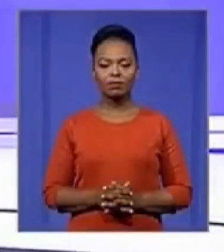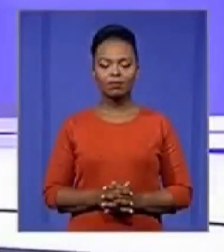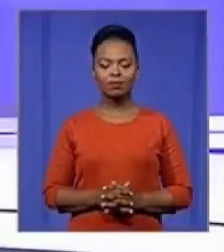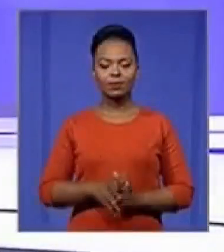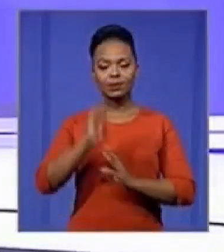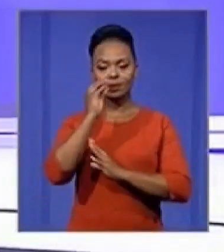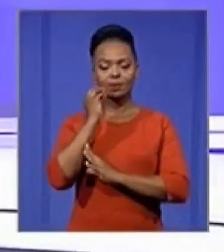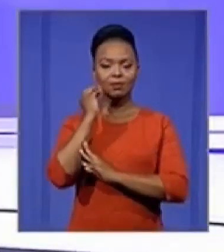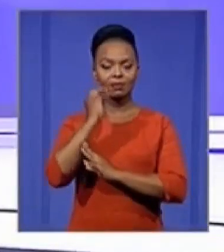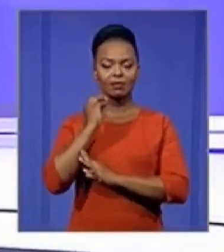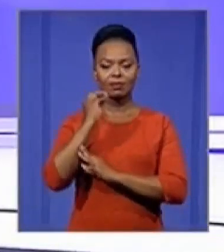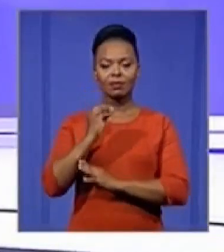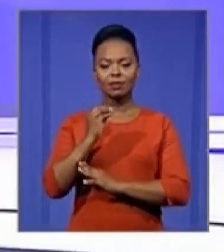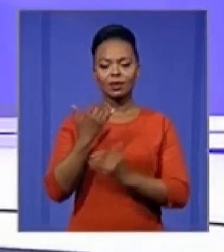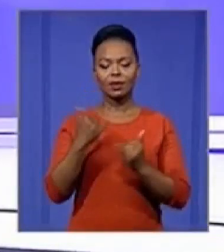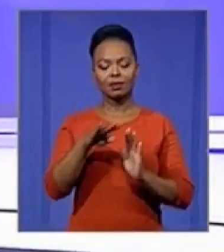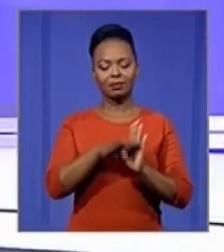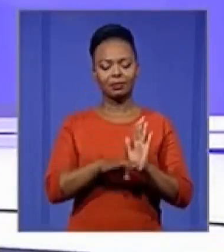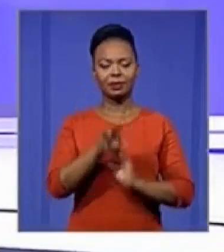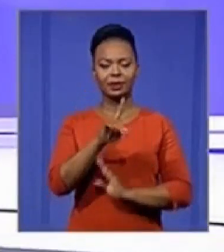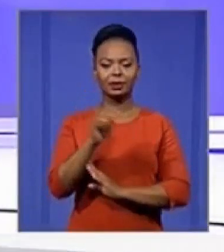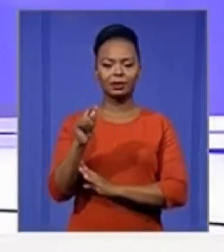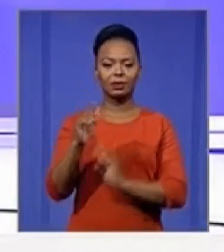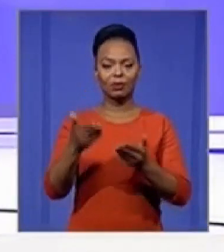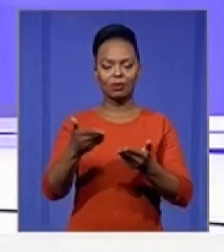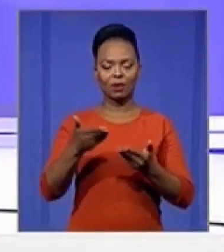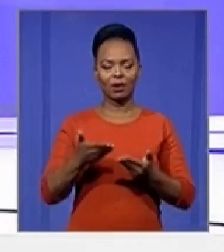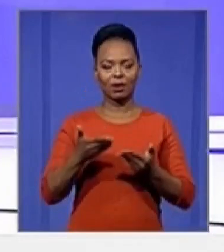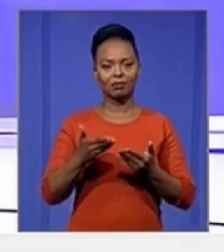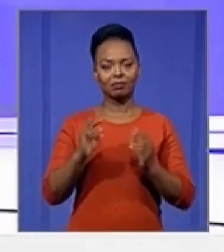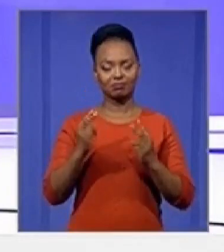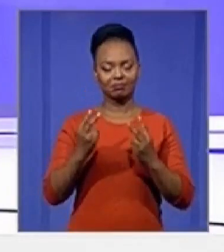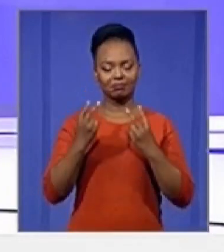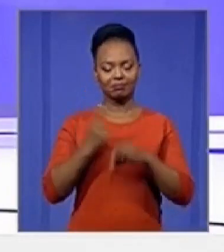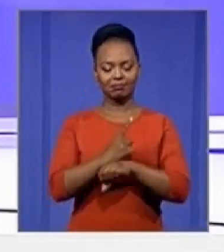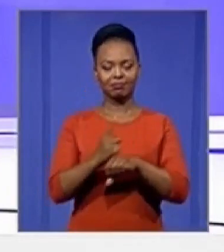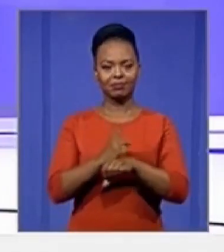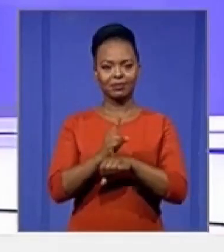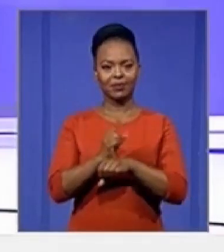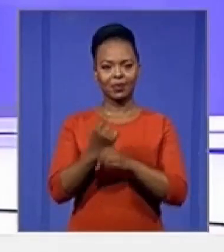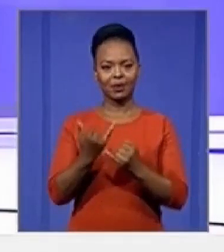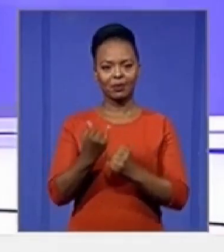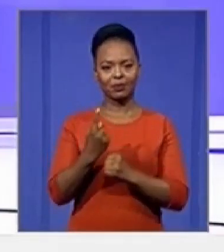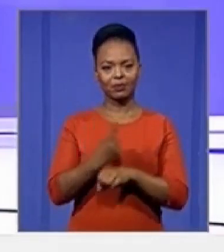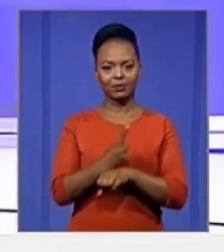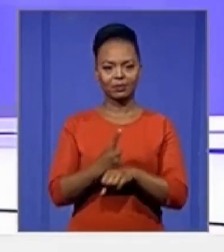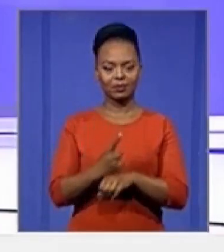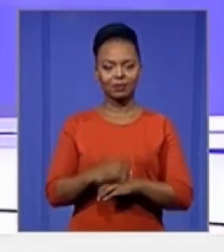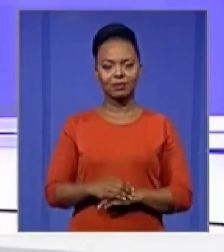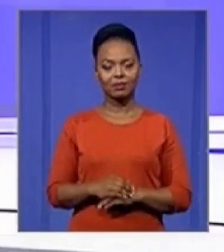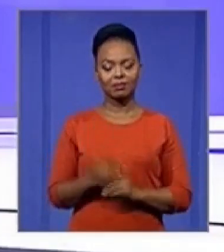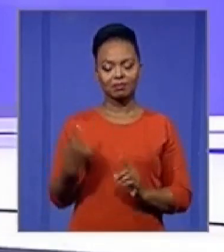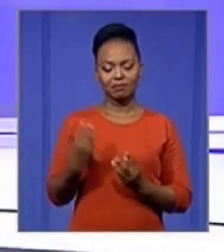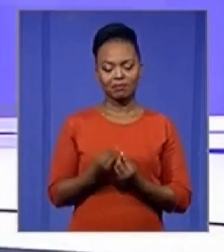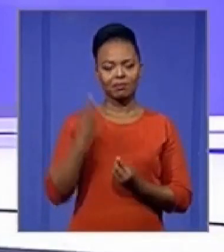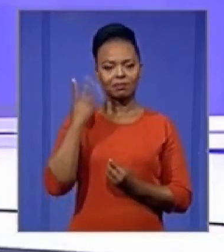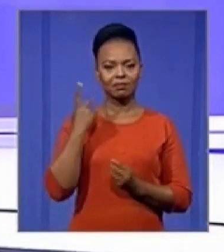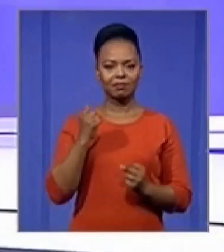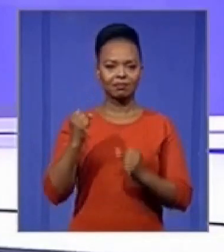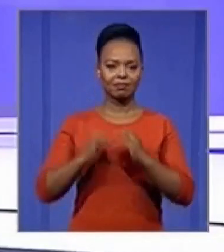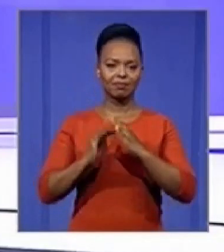tsa Sesotho re betse re amohela mohi dula le runa ho fitlela hore nya boraro ke mo le Triforce ntse le ngwe re qala pele ka dihlo tsa